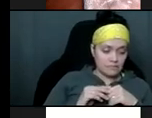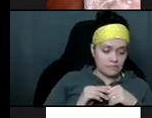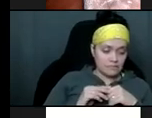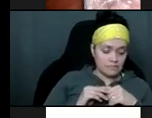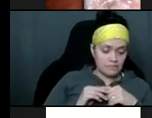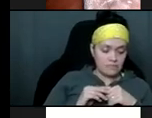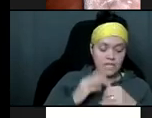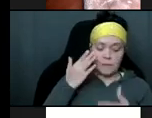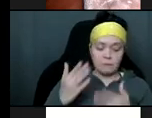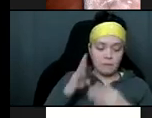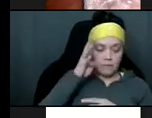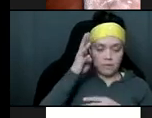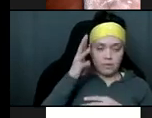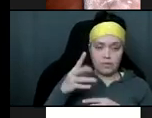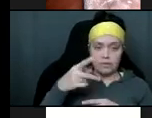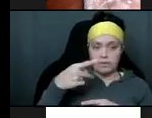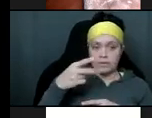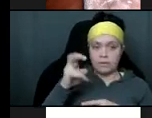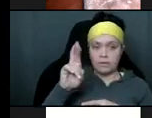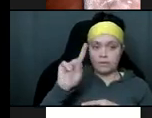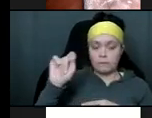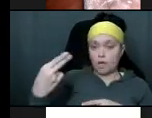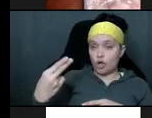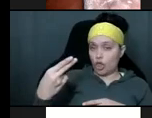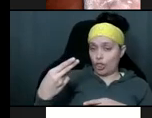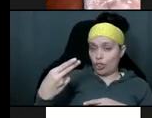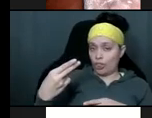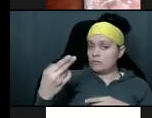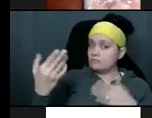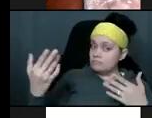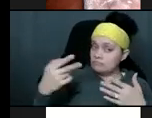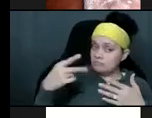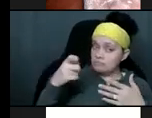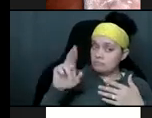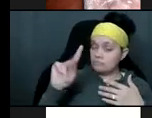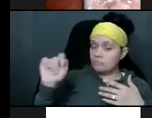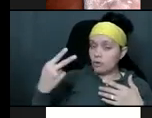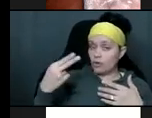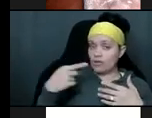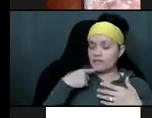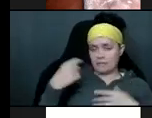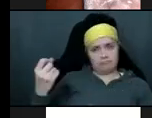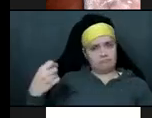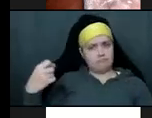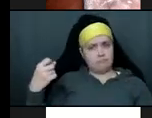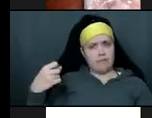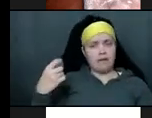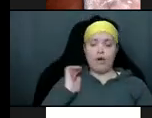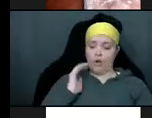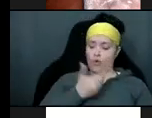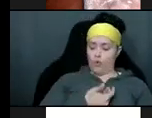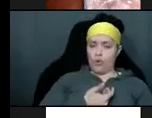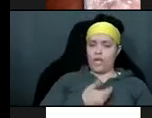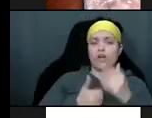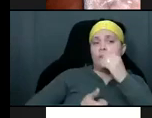maybe you came up with Perth. In fact, Perth likes to say, yeah, hey, we are